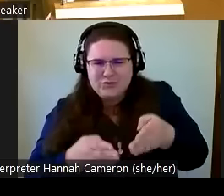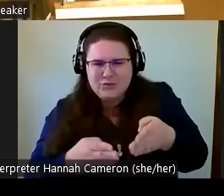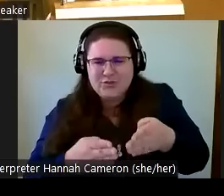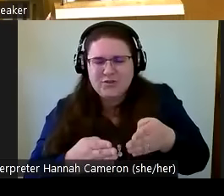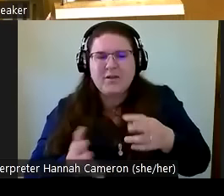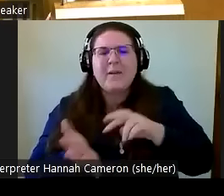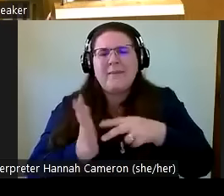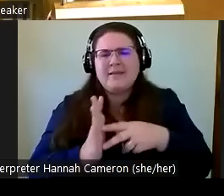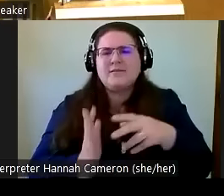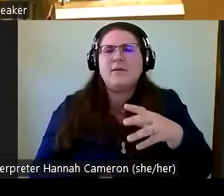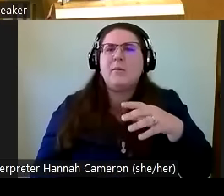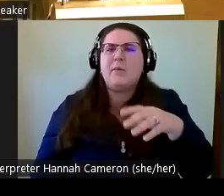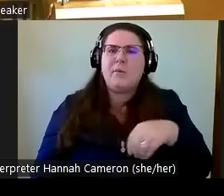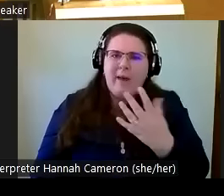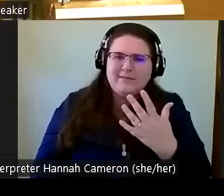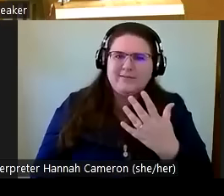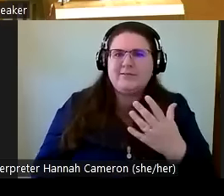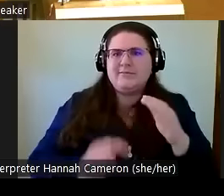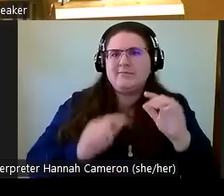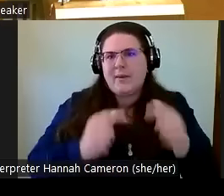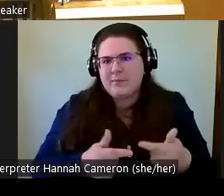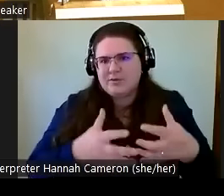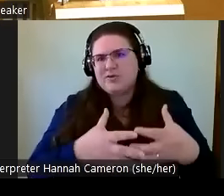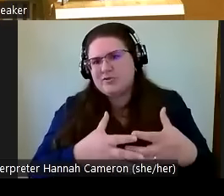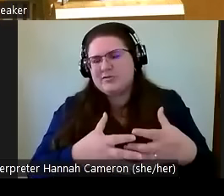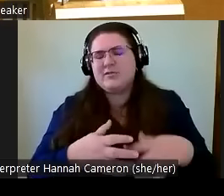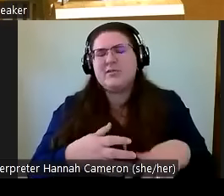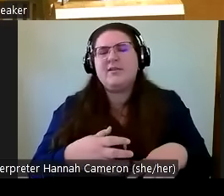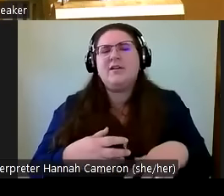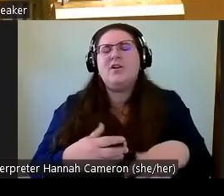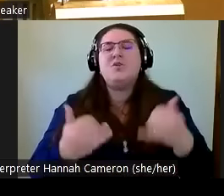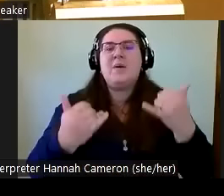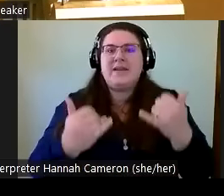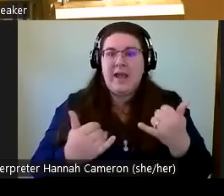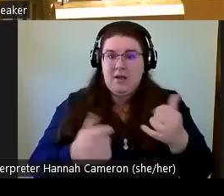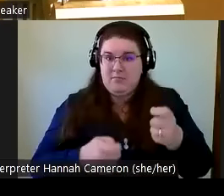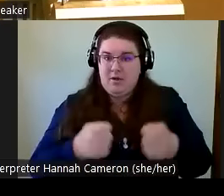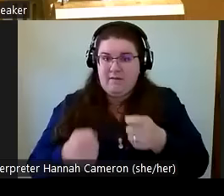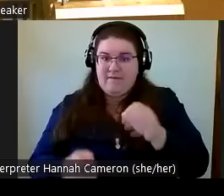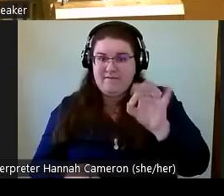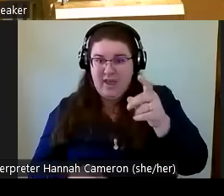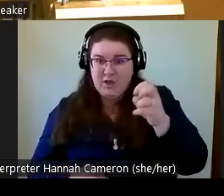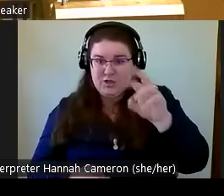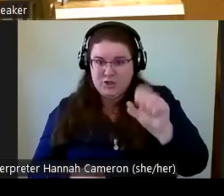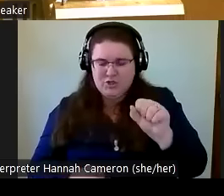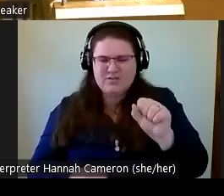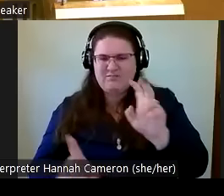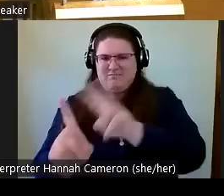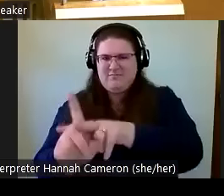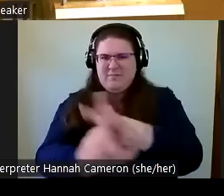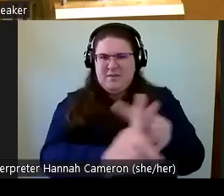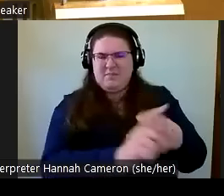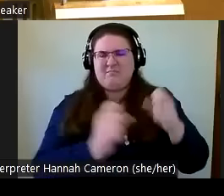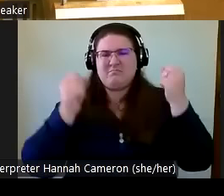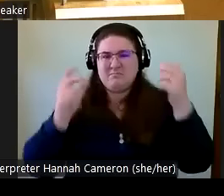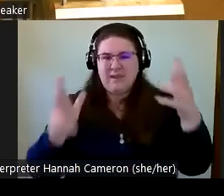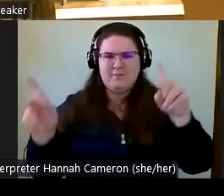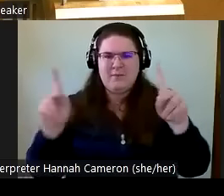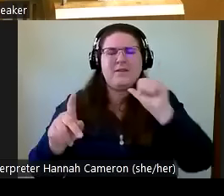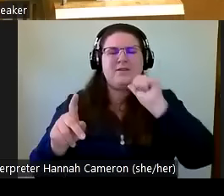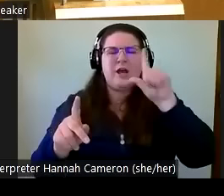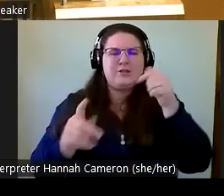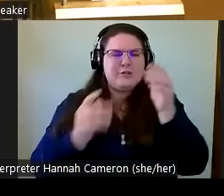Caucasian populations. So first we want to find out that these modifiable factors actually apply to lots of people and we aren't being confounded by something else.